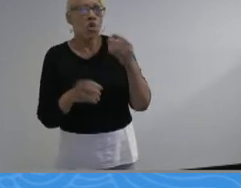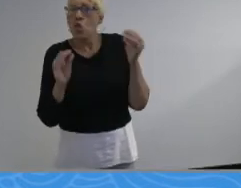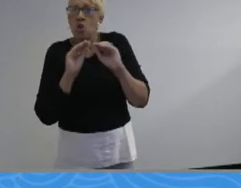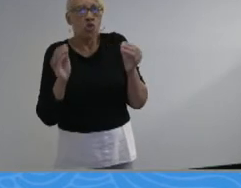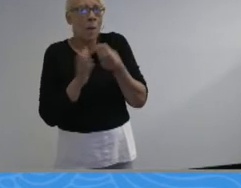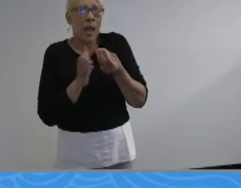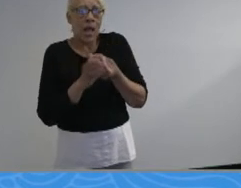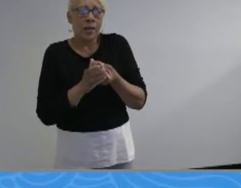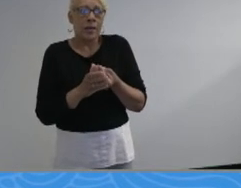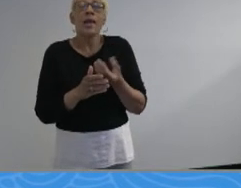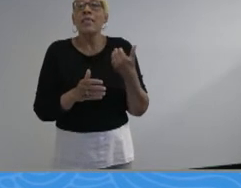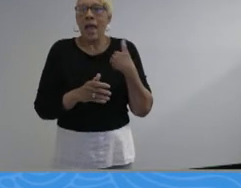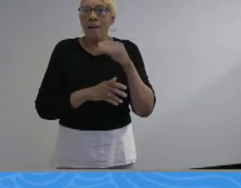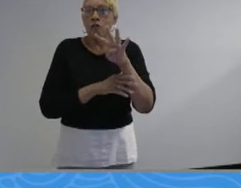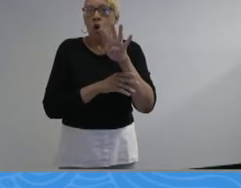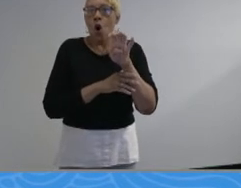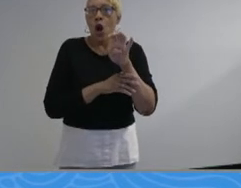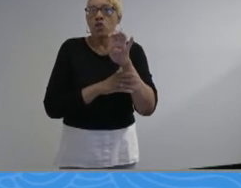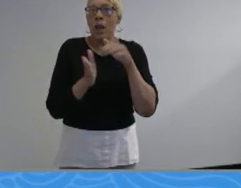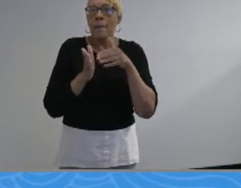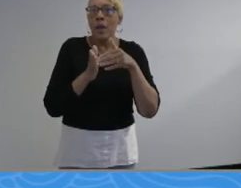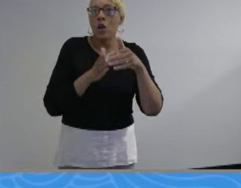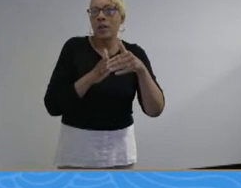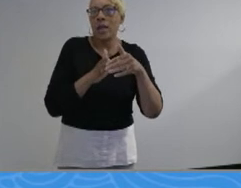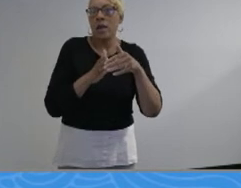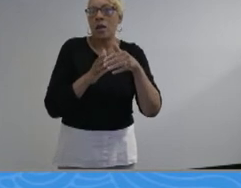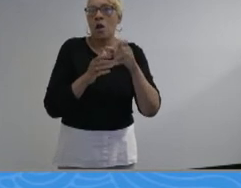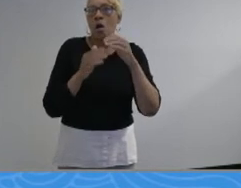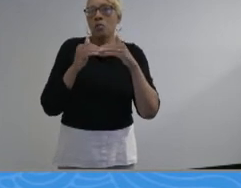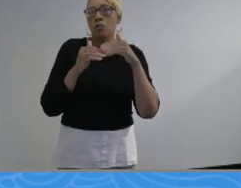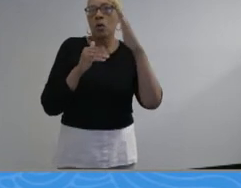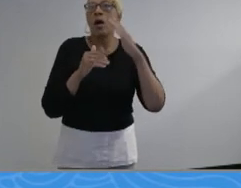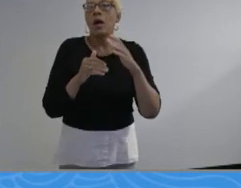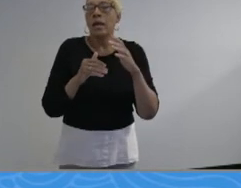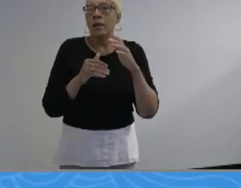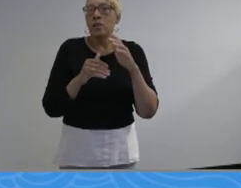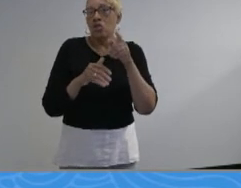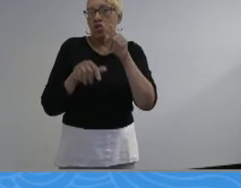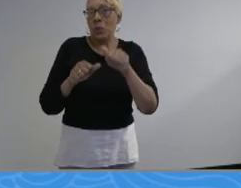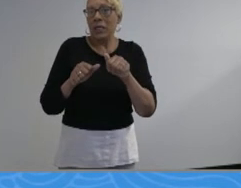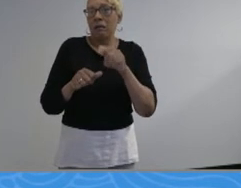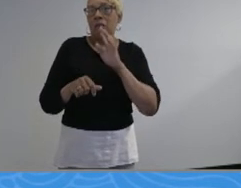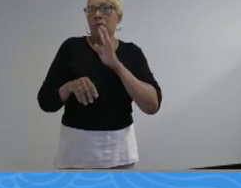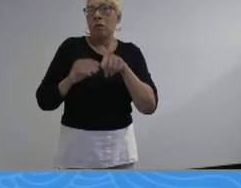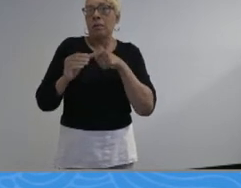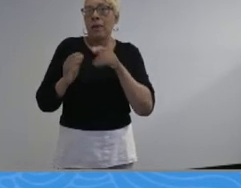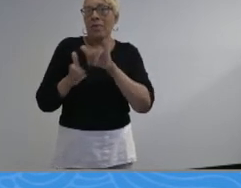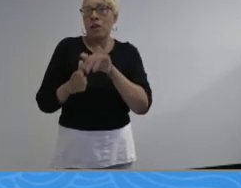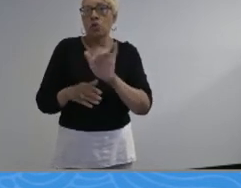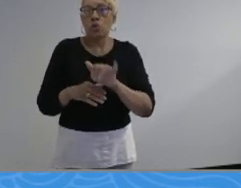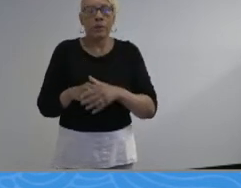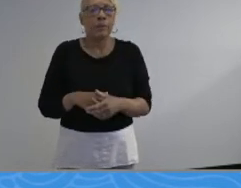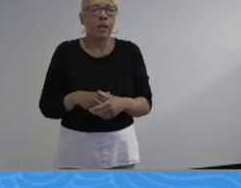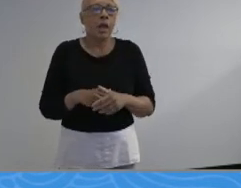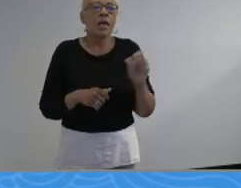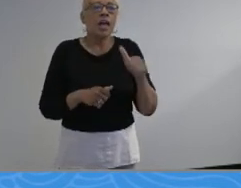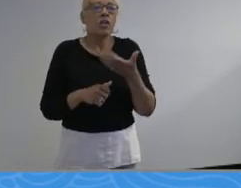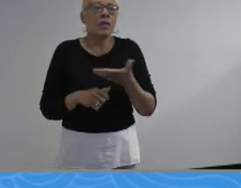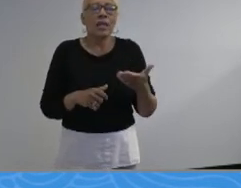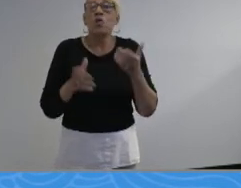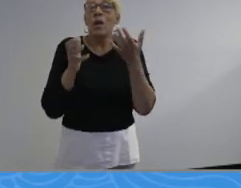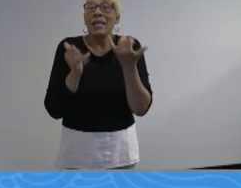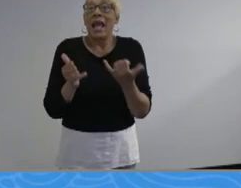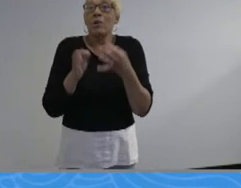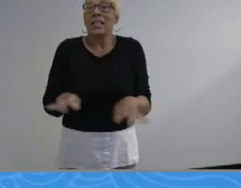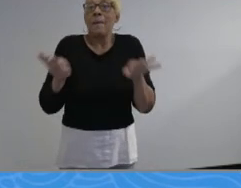you know, $400 million plus in federal dollars. So remember to leverage that too. The other thing I wanted to point out really quickly is that this is a key